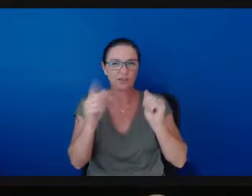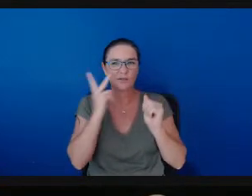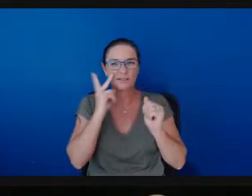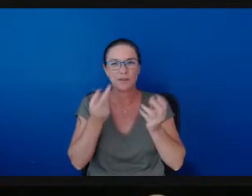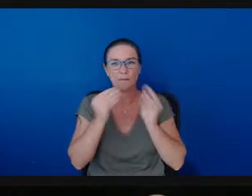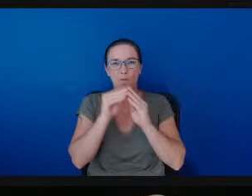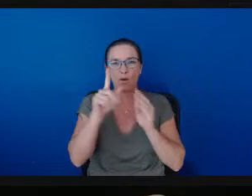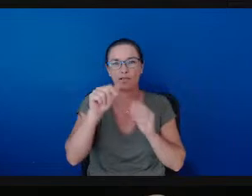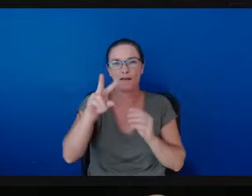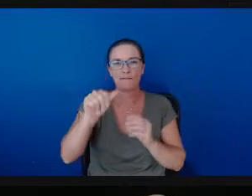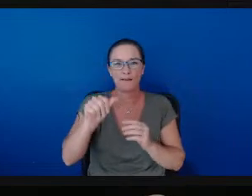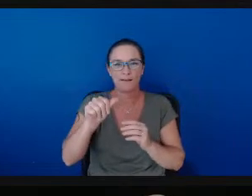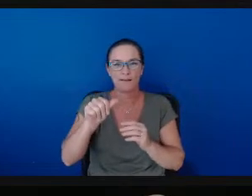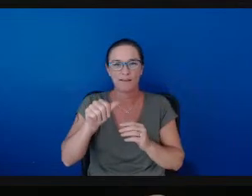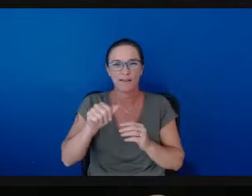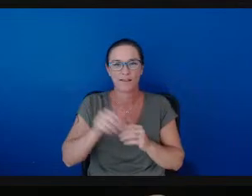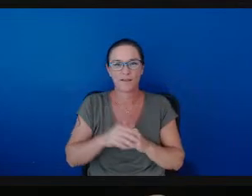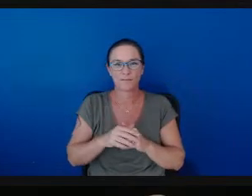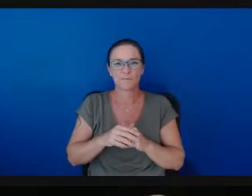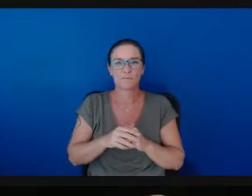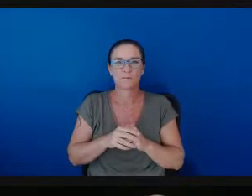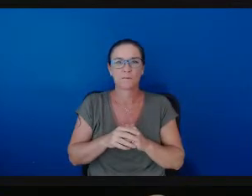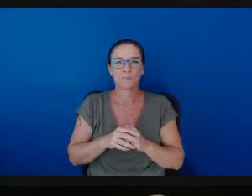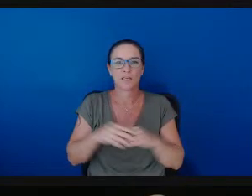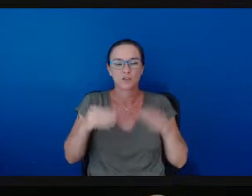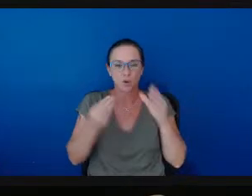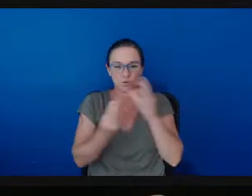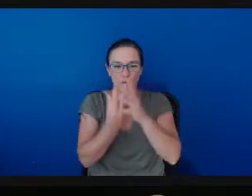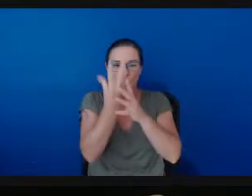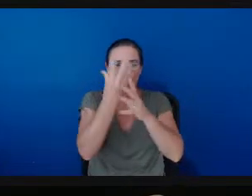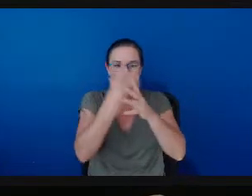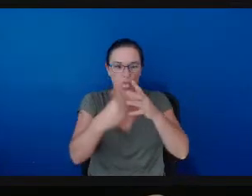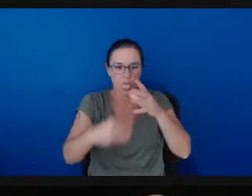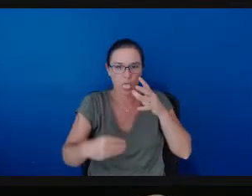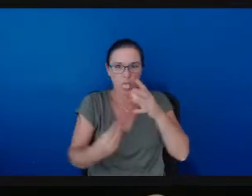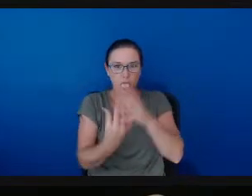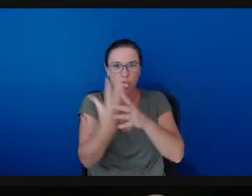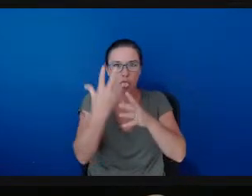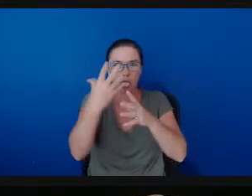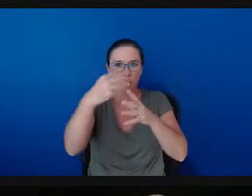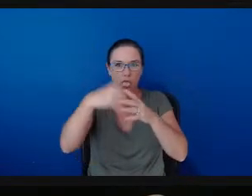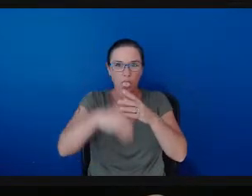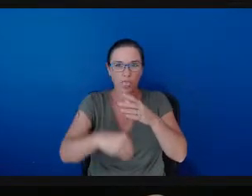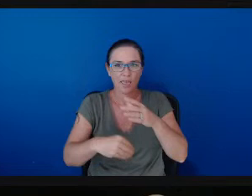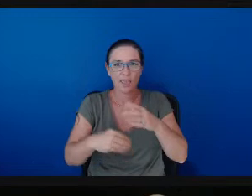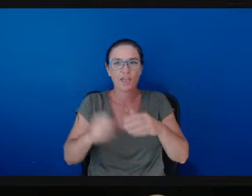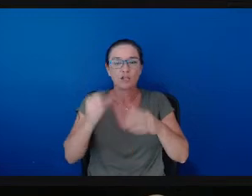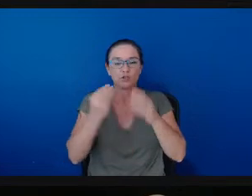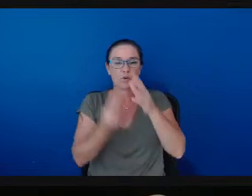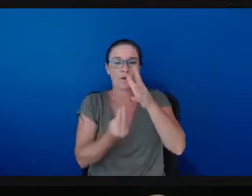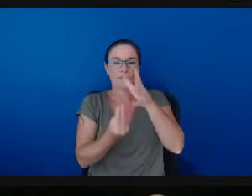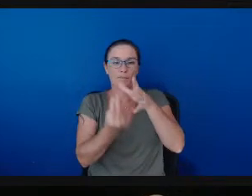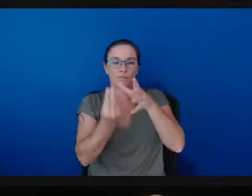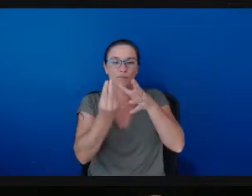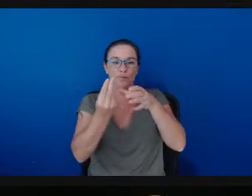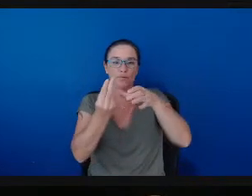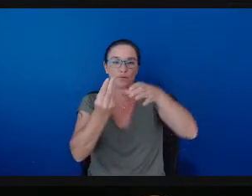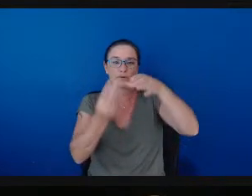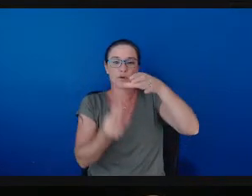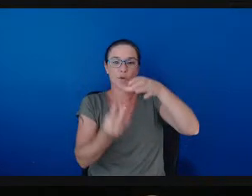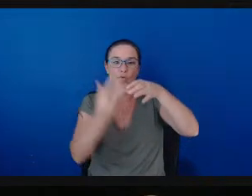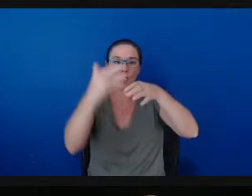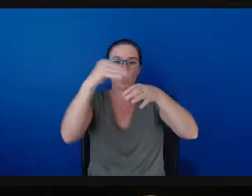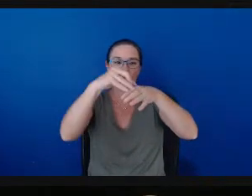itself flowing back into the pit. And what's happening is the lava is shooting out and it's landing on the edge and dripping back in, and